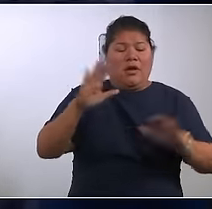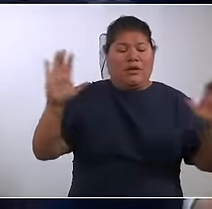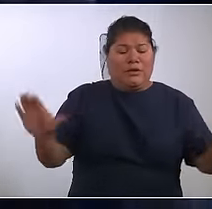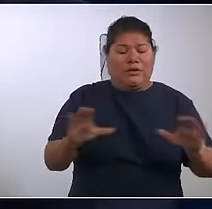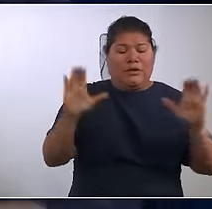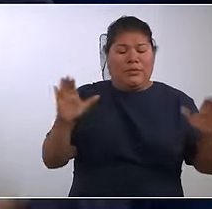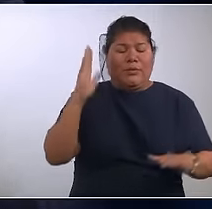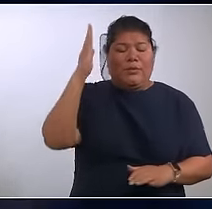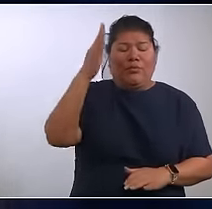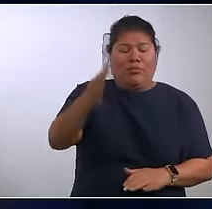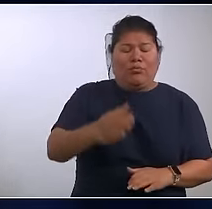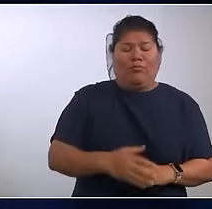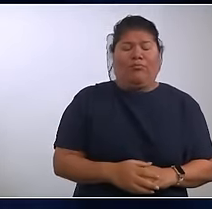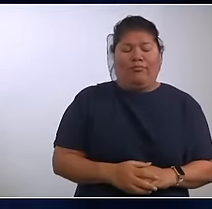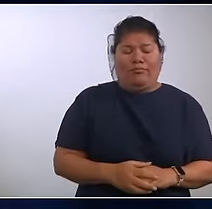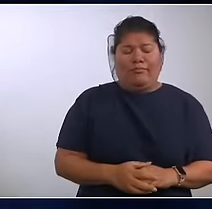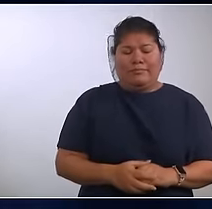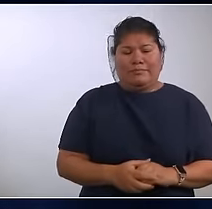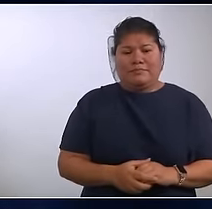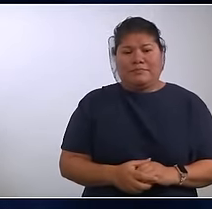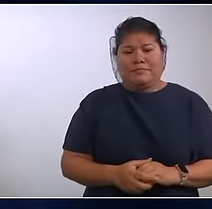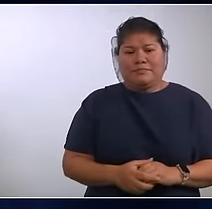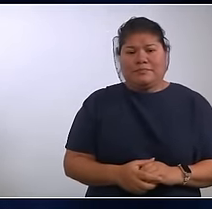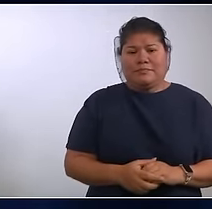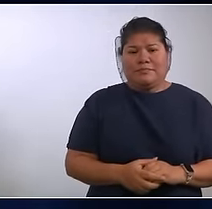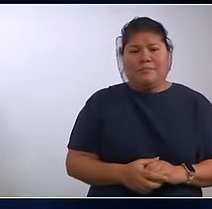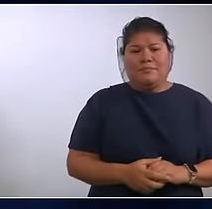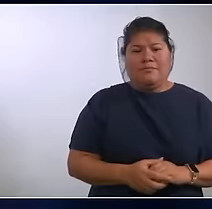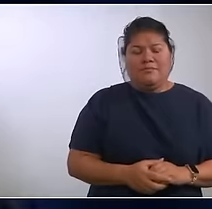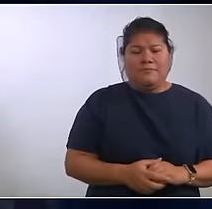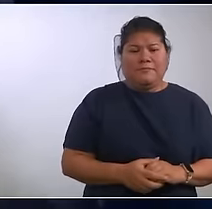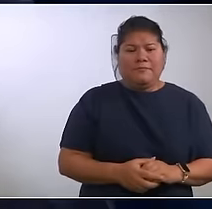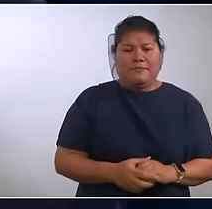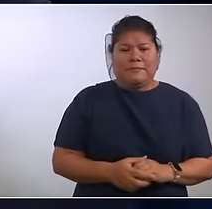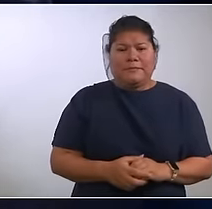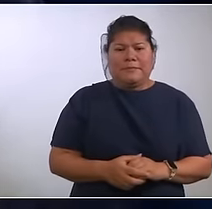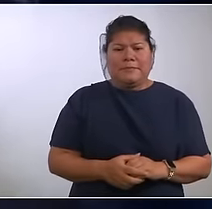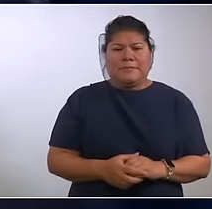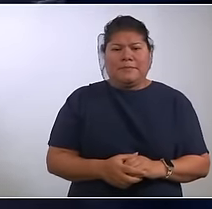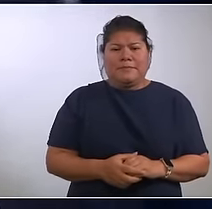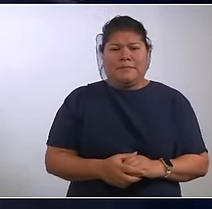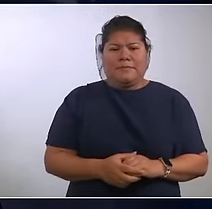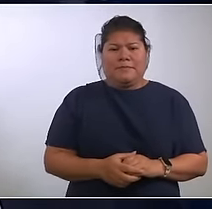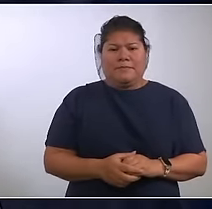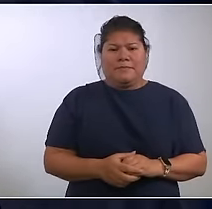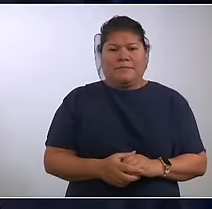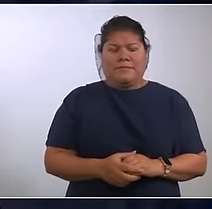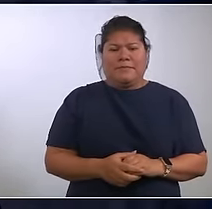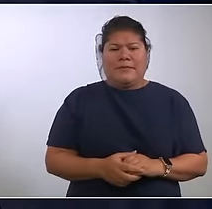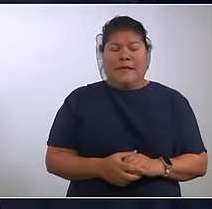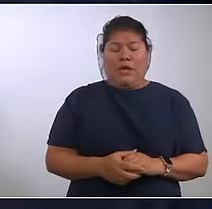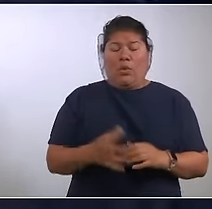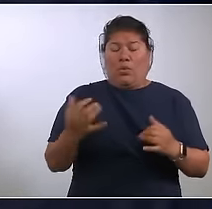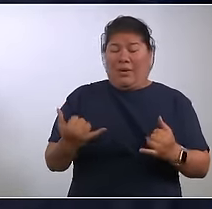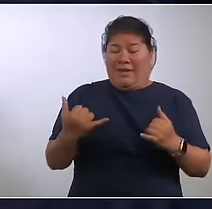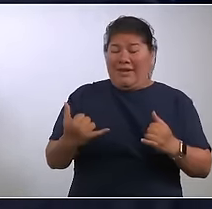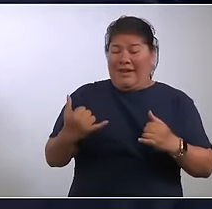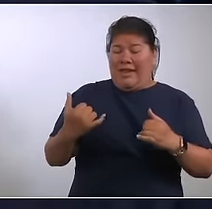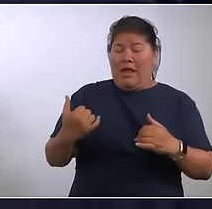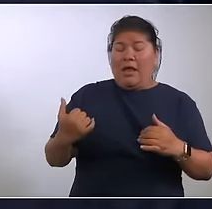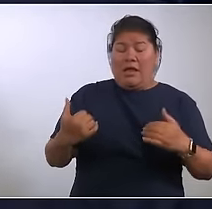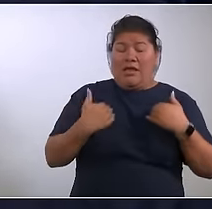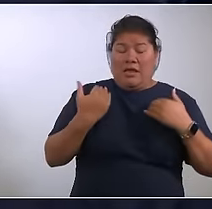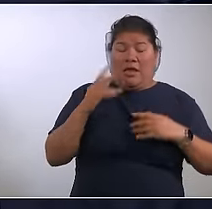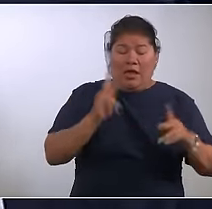por hacer. They won't accomplish the greatness of what God wants to do. Se van a levantar entre nosotros y aquí están jóvenes. Young people will